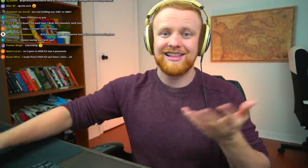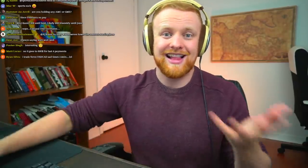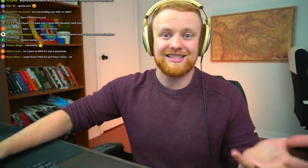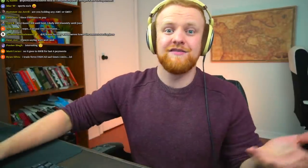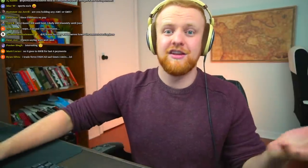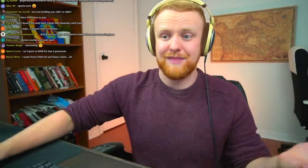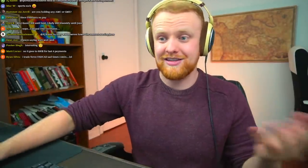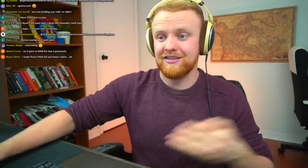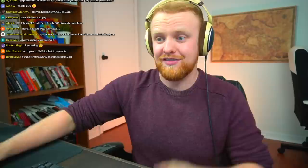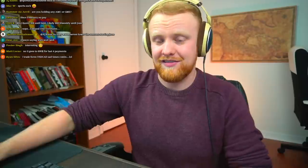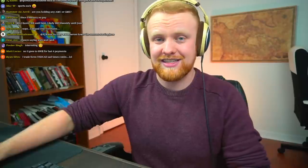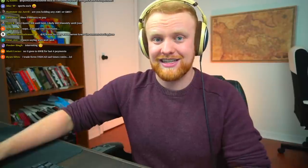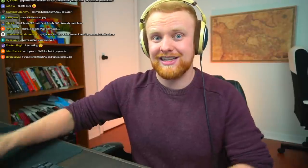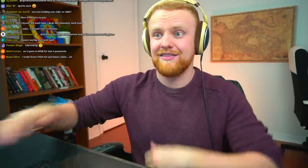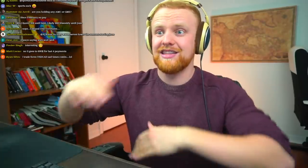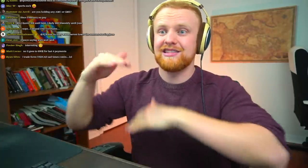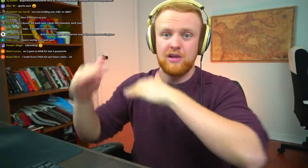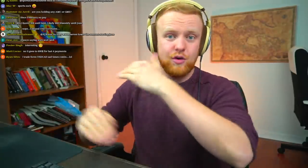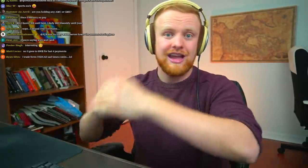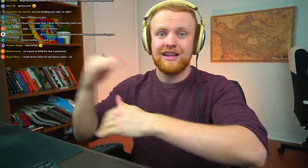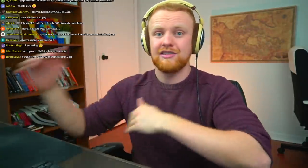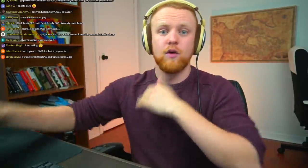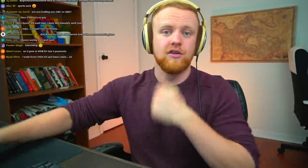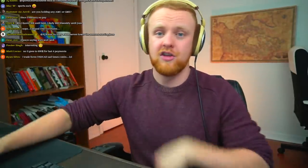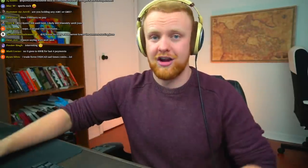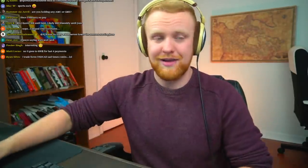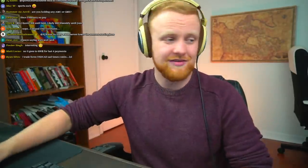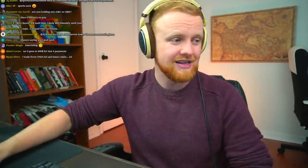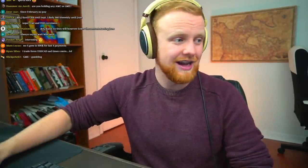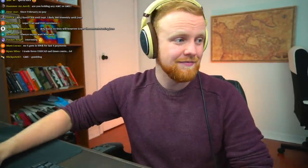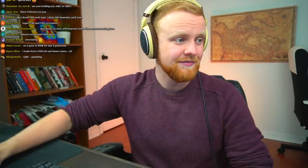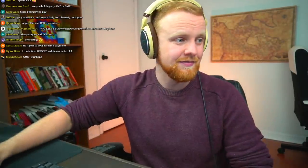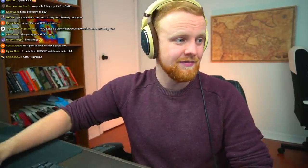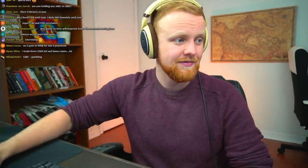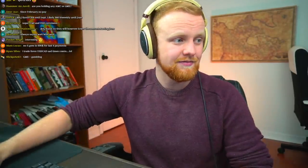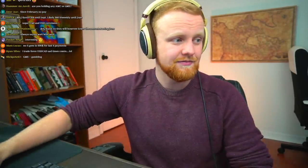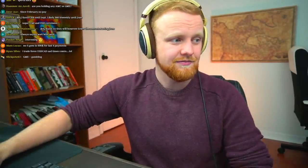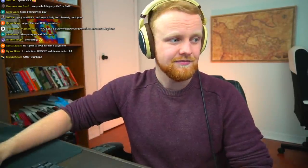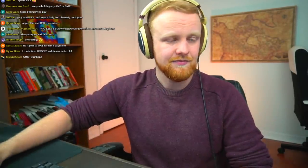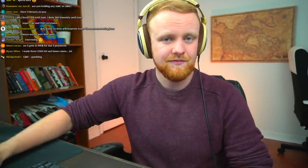I think that's the fundamental of investing, is having these slow gains over a long amount of time.